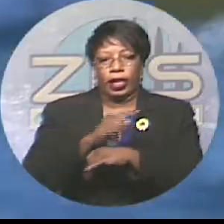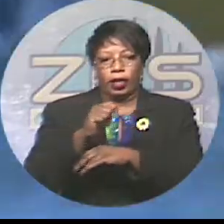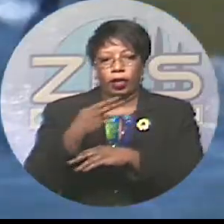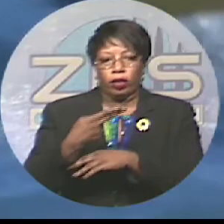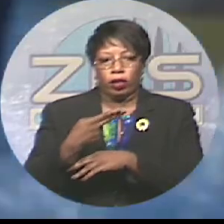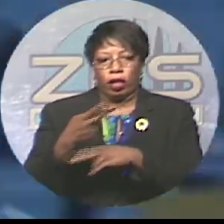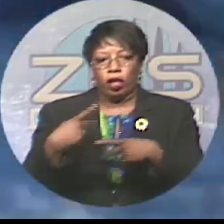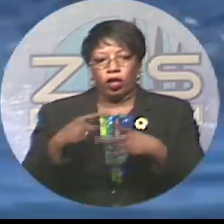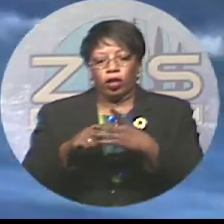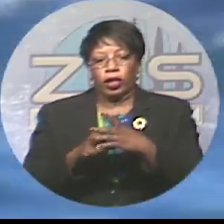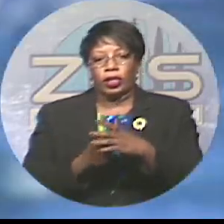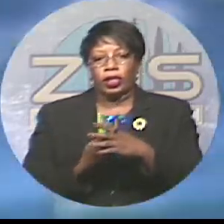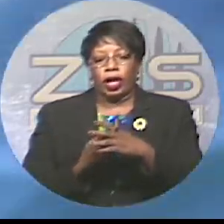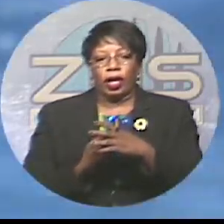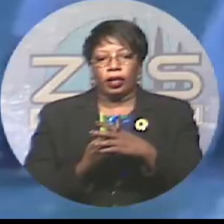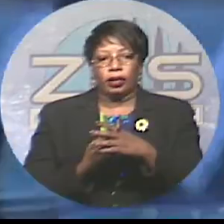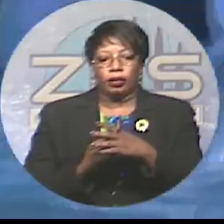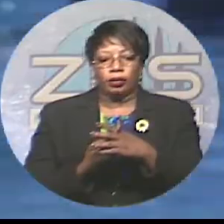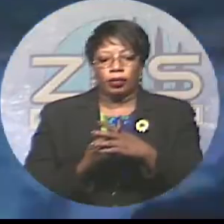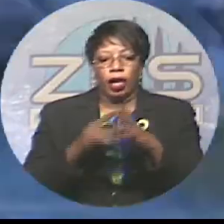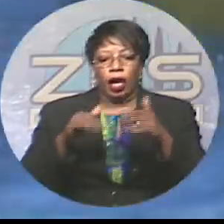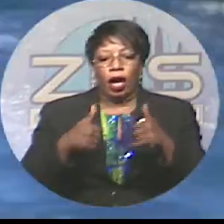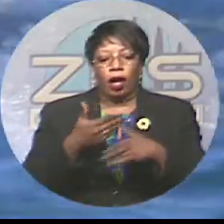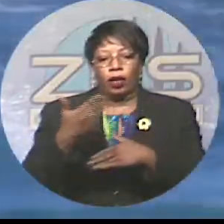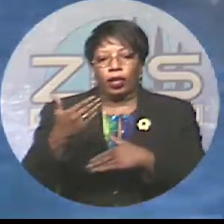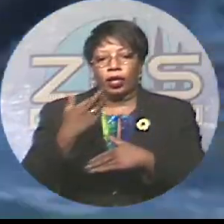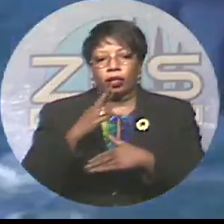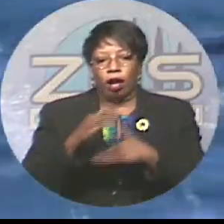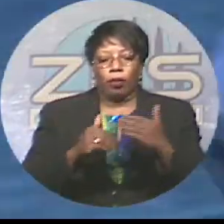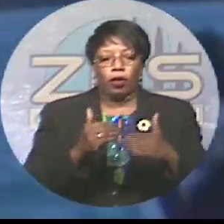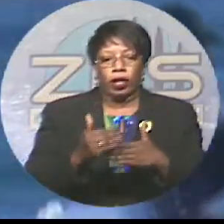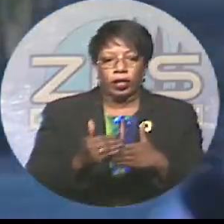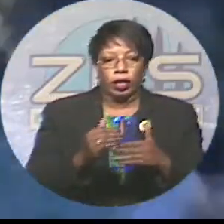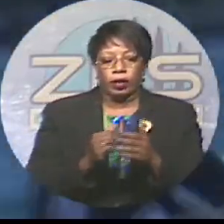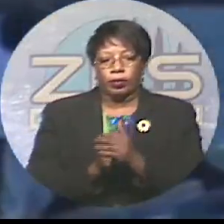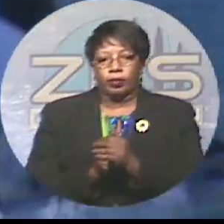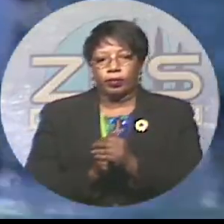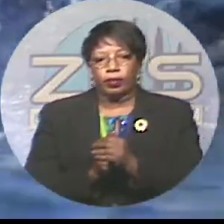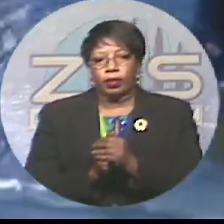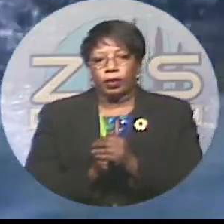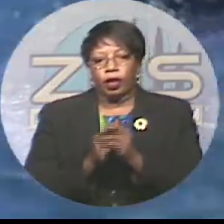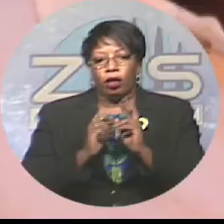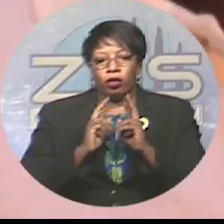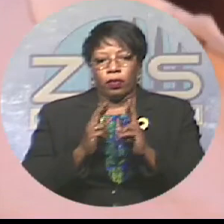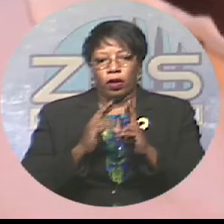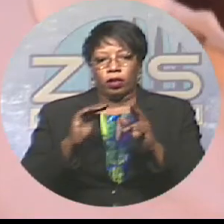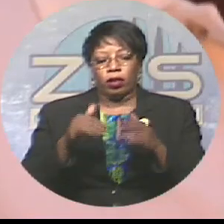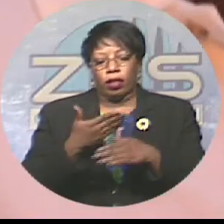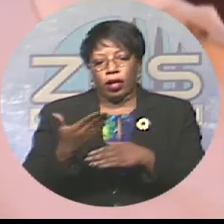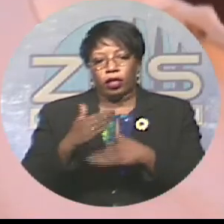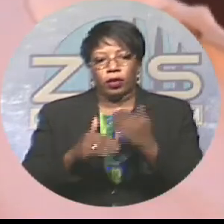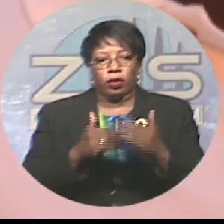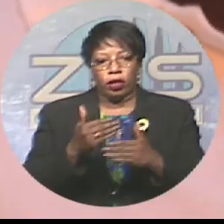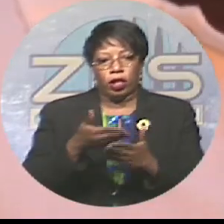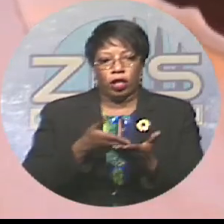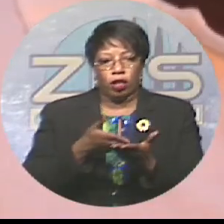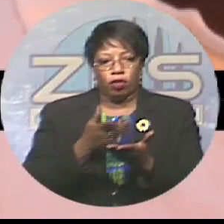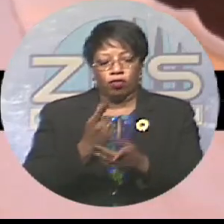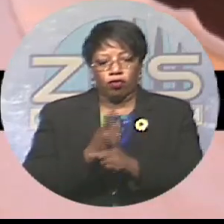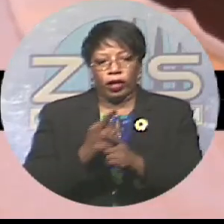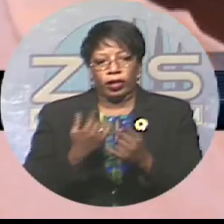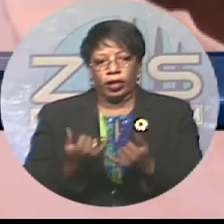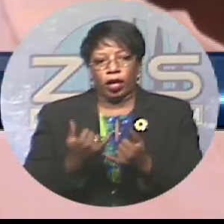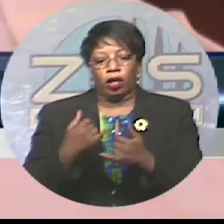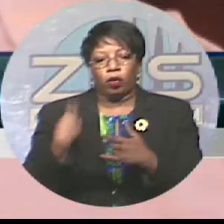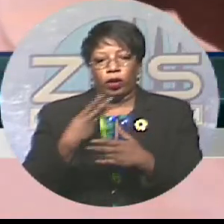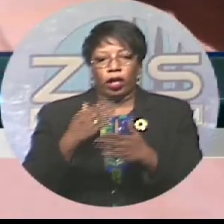you guys will get started. How are things progressing? Well, things are progressing very well, Julian. Right now, we in